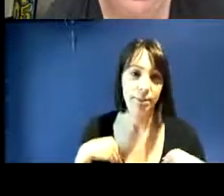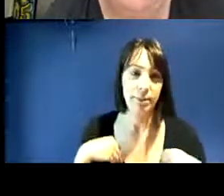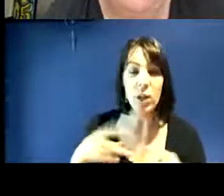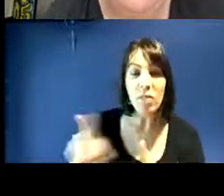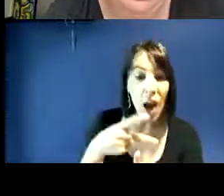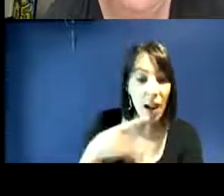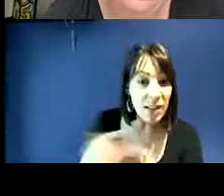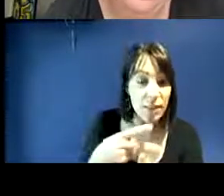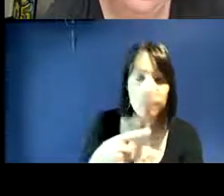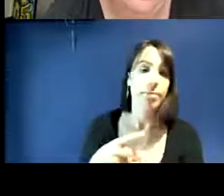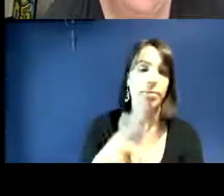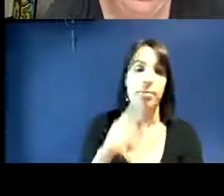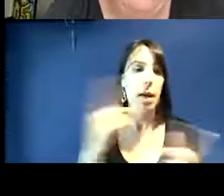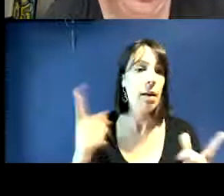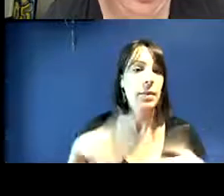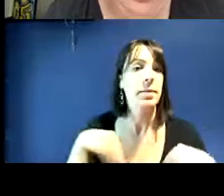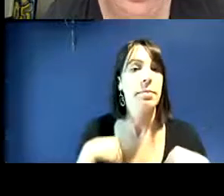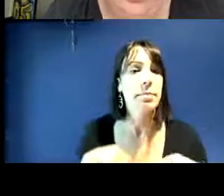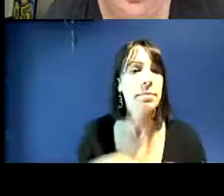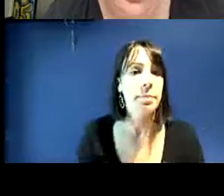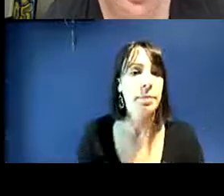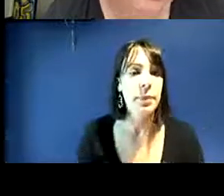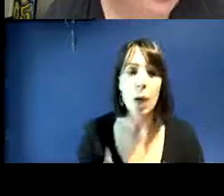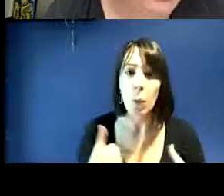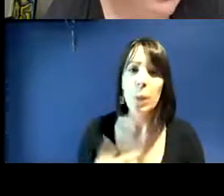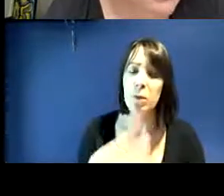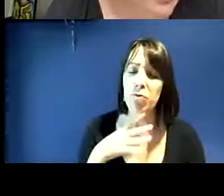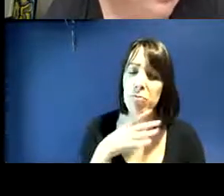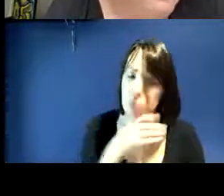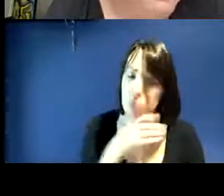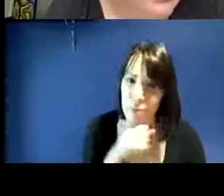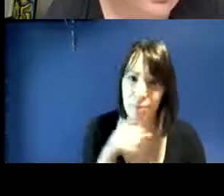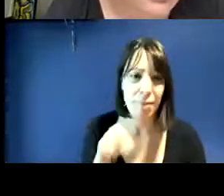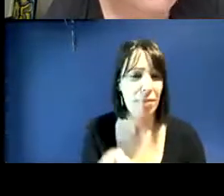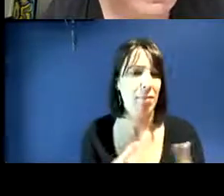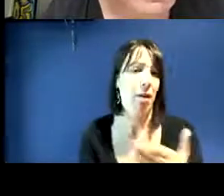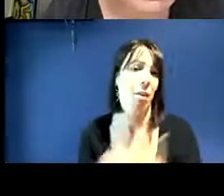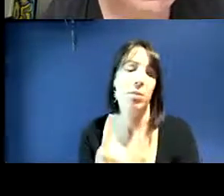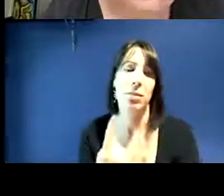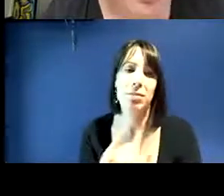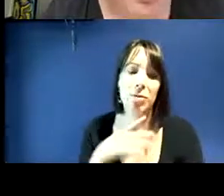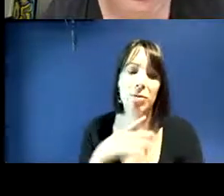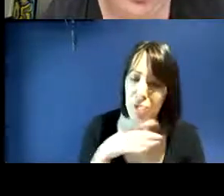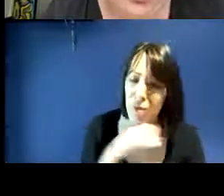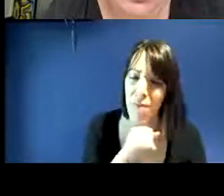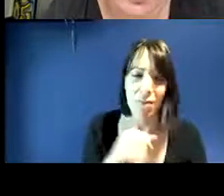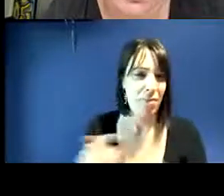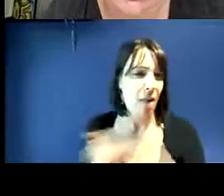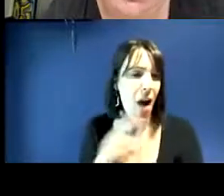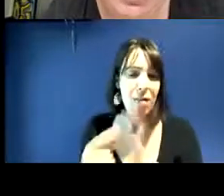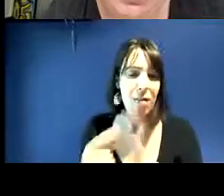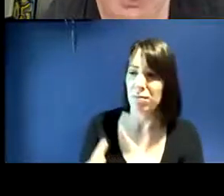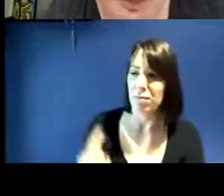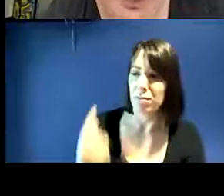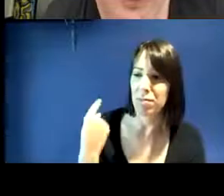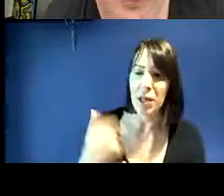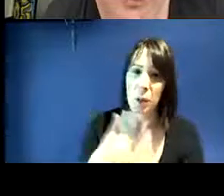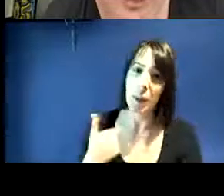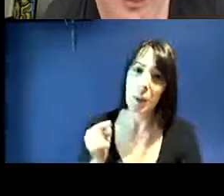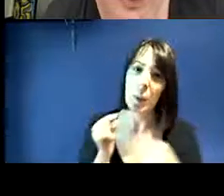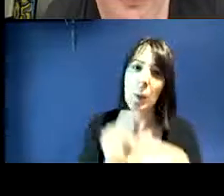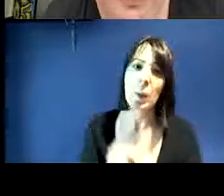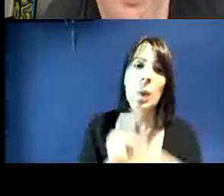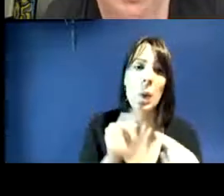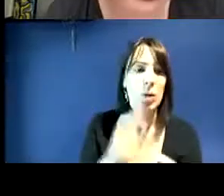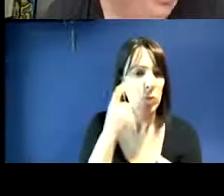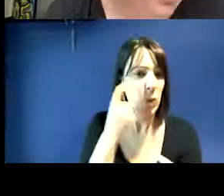we grieve these deaths and this violence, and while we strive to make reforms to make response and